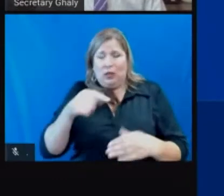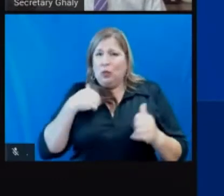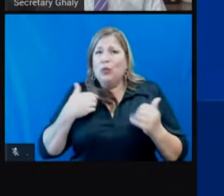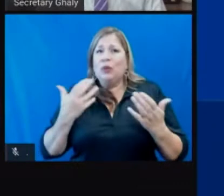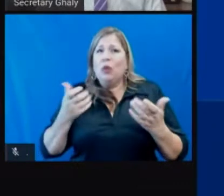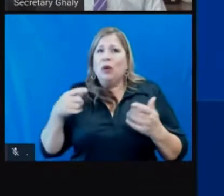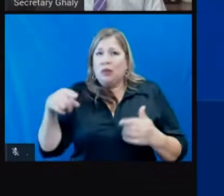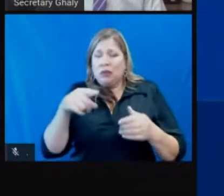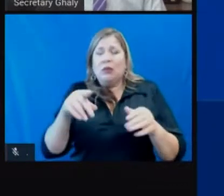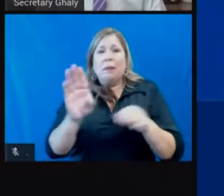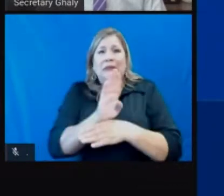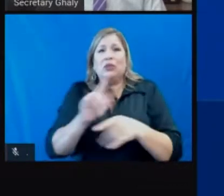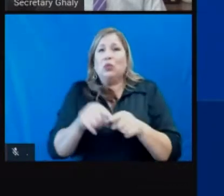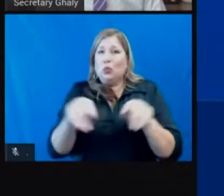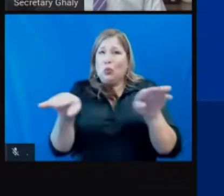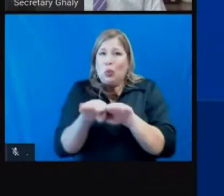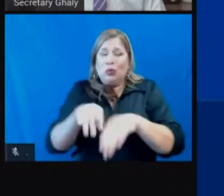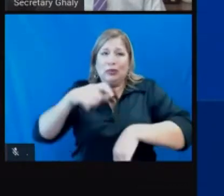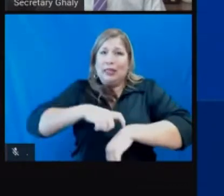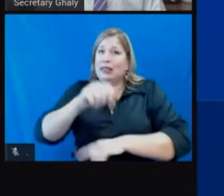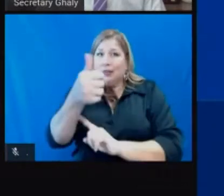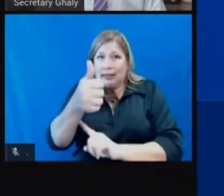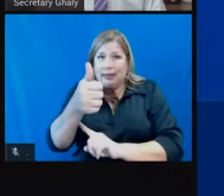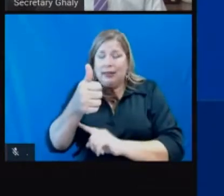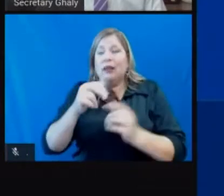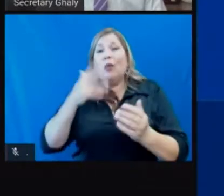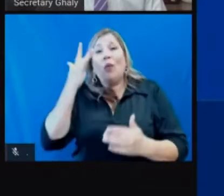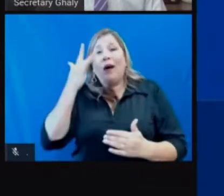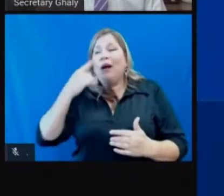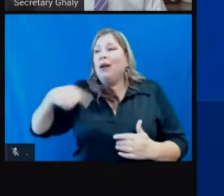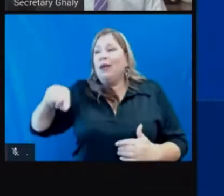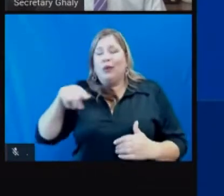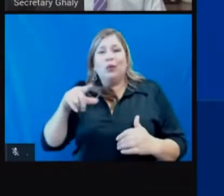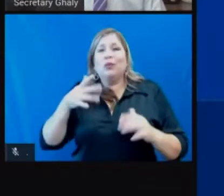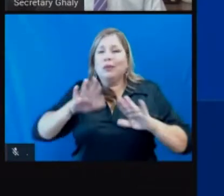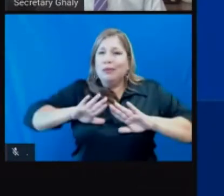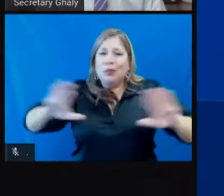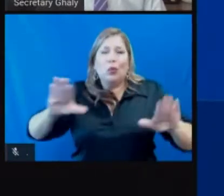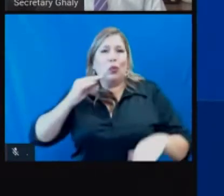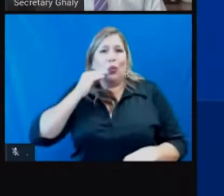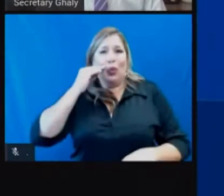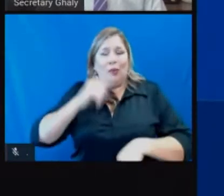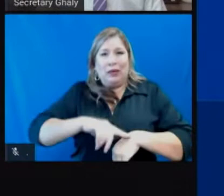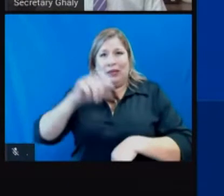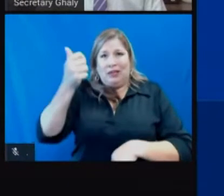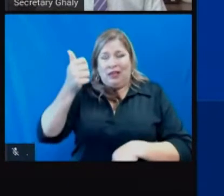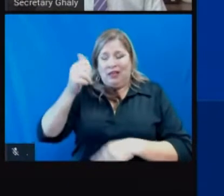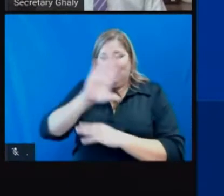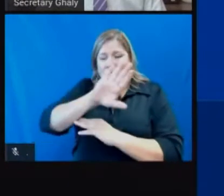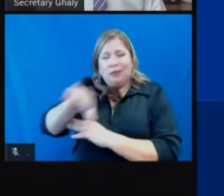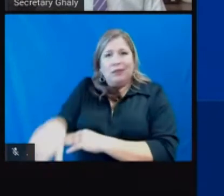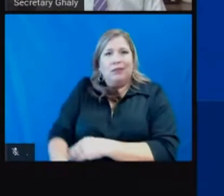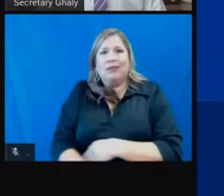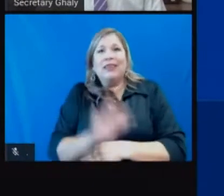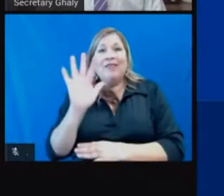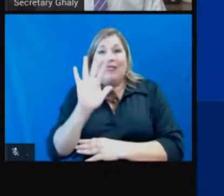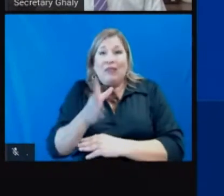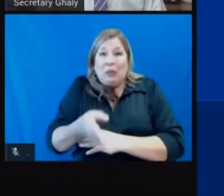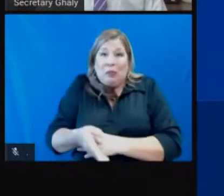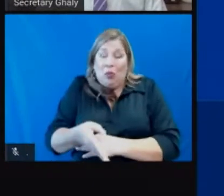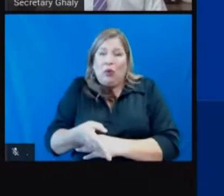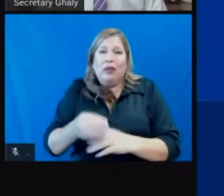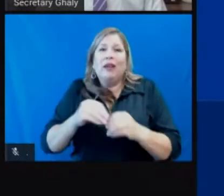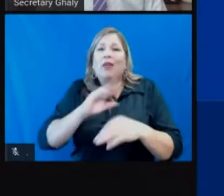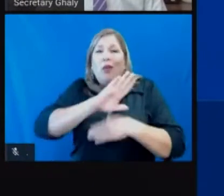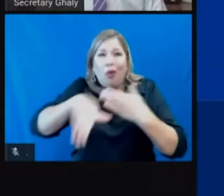that they stay home, and those businesses don't resume operations till at least 5 a.m. throughout all of the purple